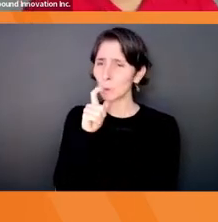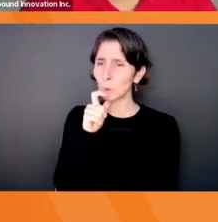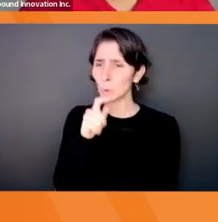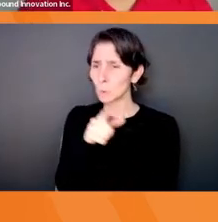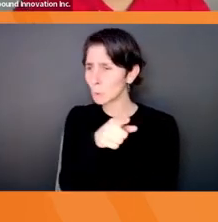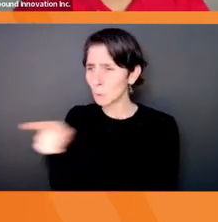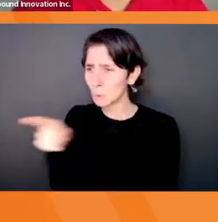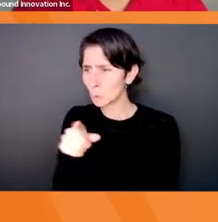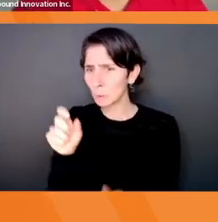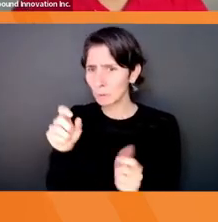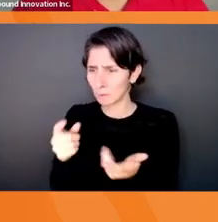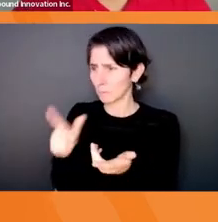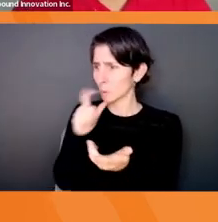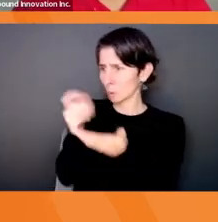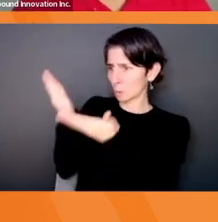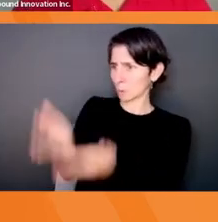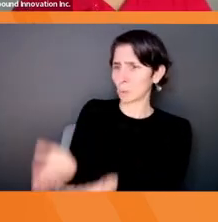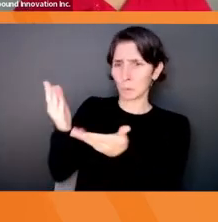Now I want to ask you a question.